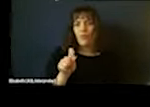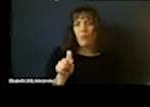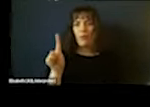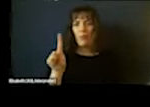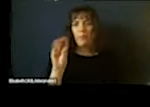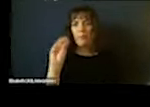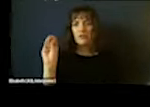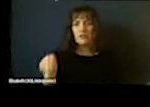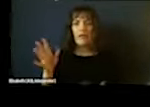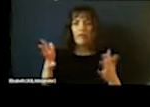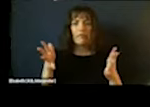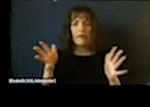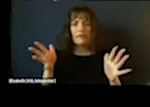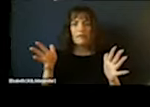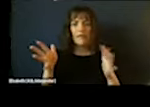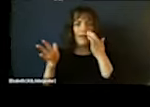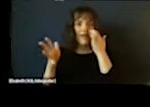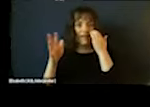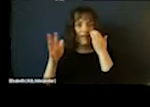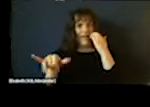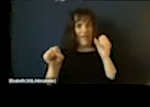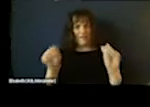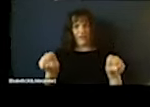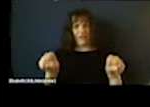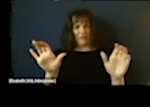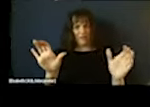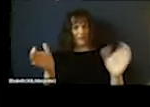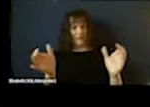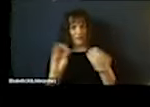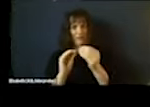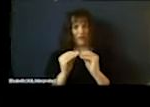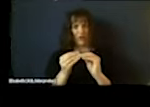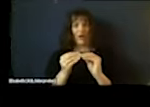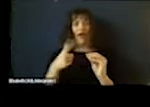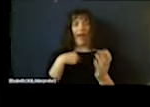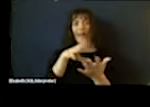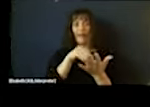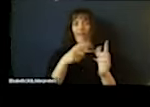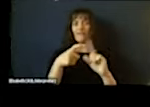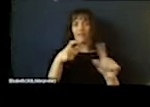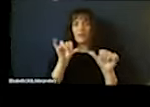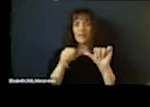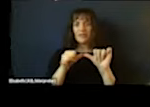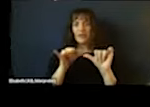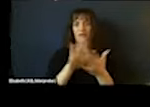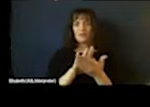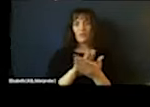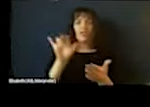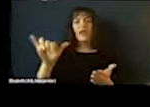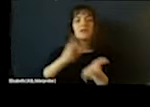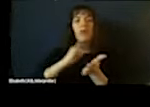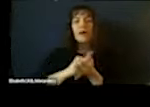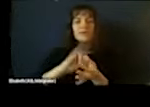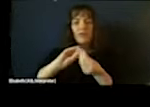I learned from my engineering school. So all my friends said that as an engineer, you shouldn't try. But as a human who